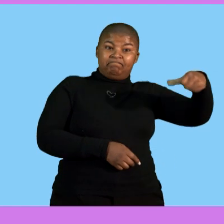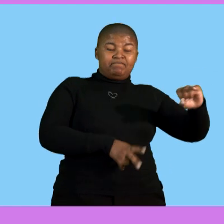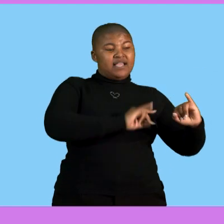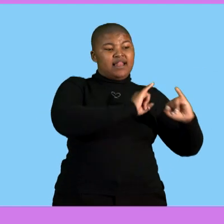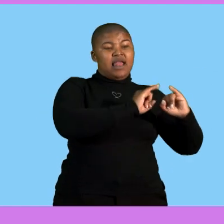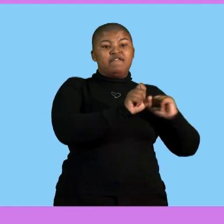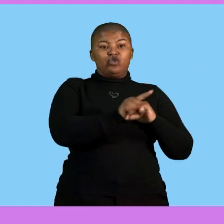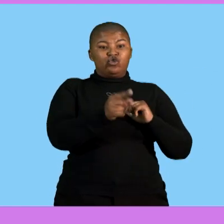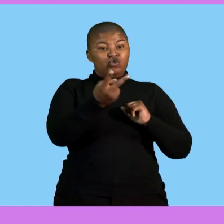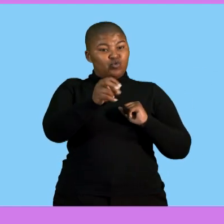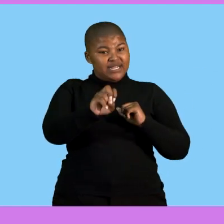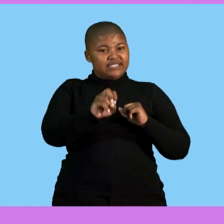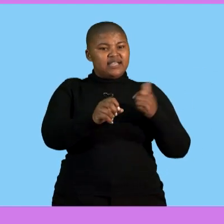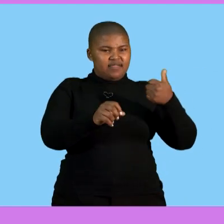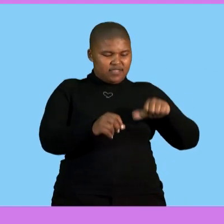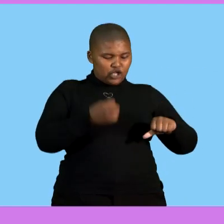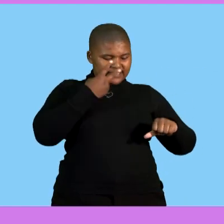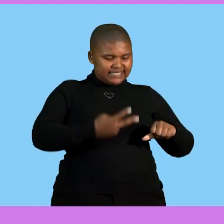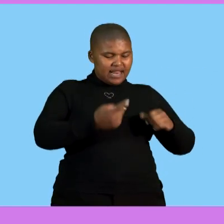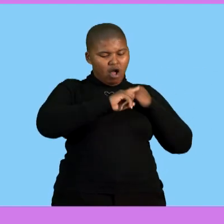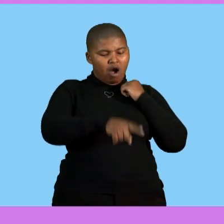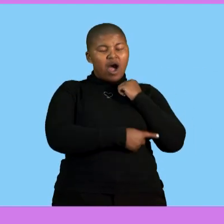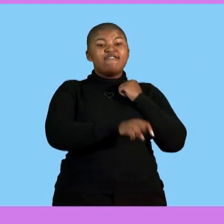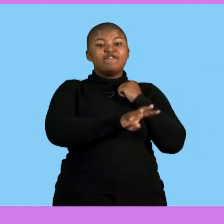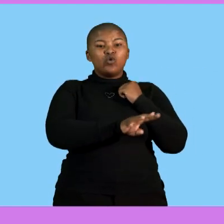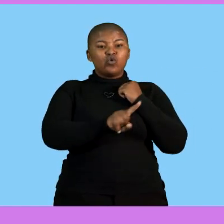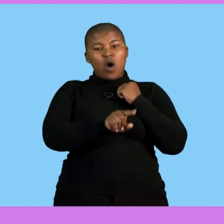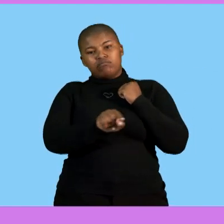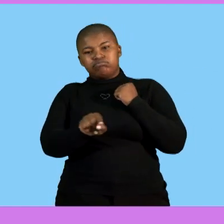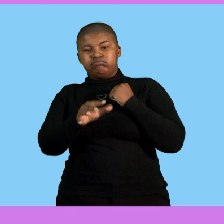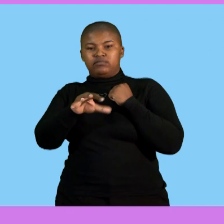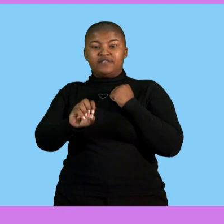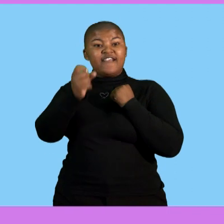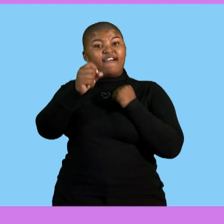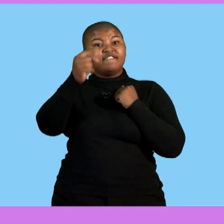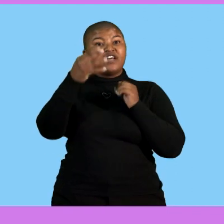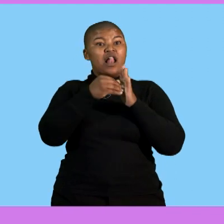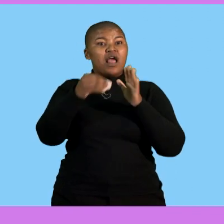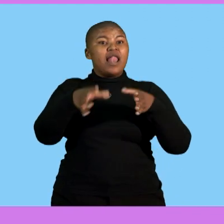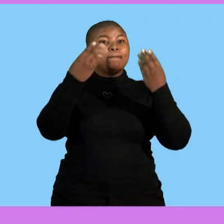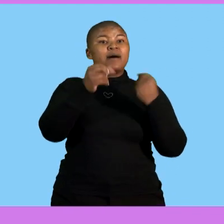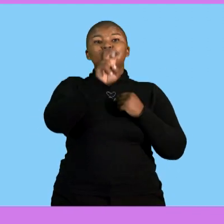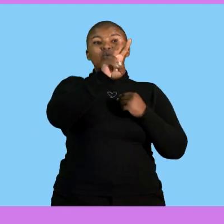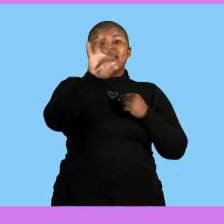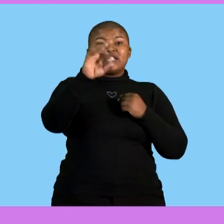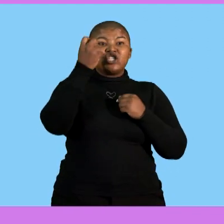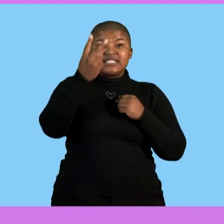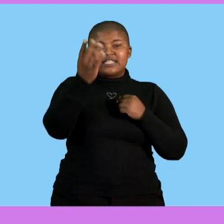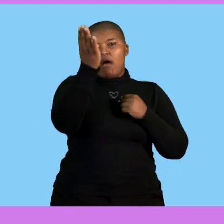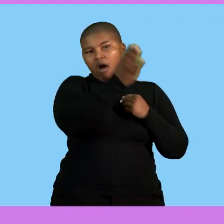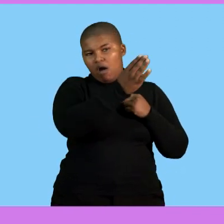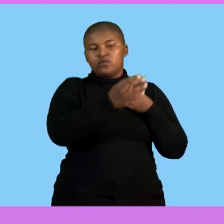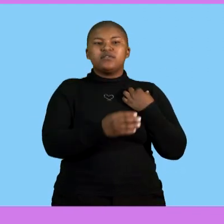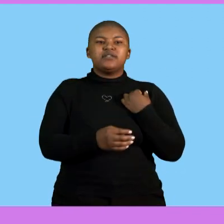10, 11 to 20, up to 41 to 50. So now the first learner here got 23. So